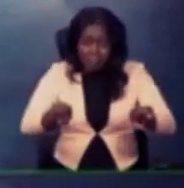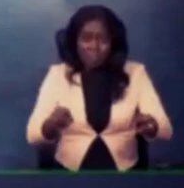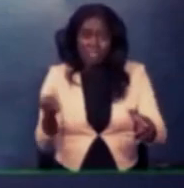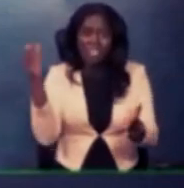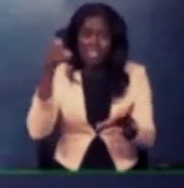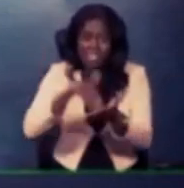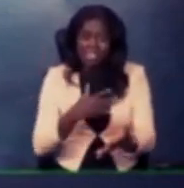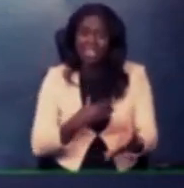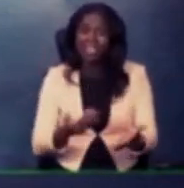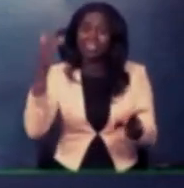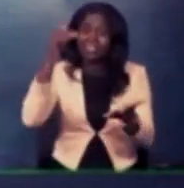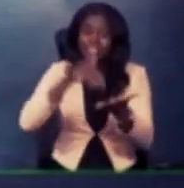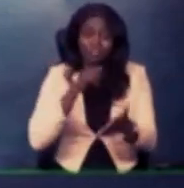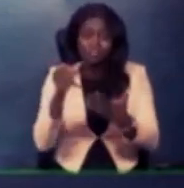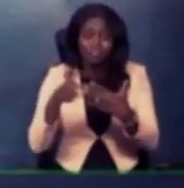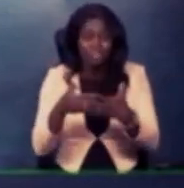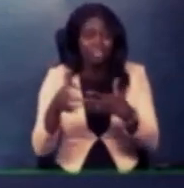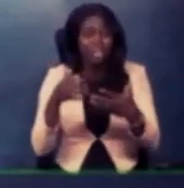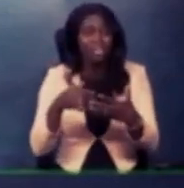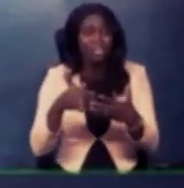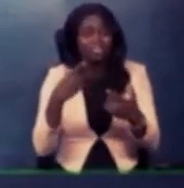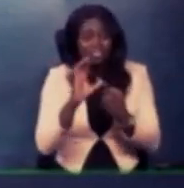current circumstances.